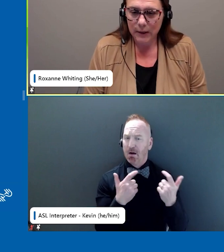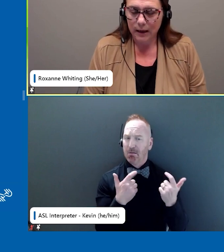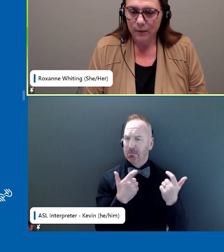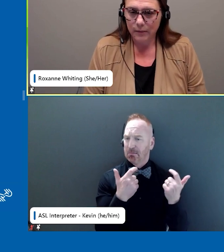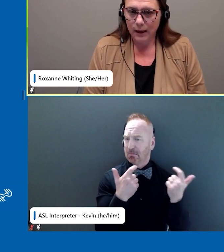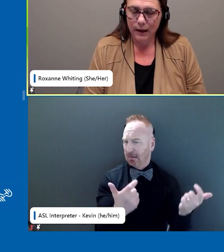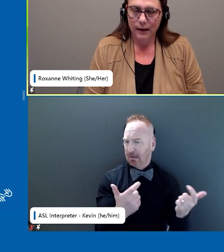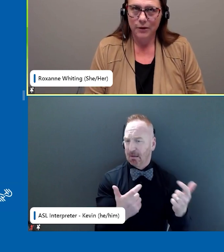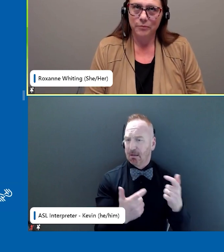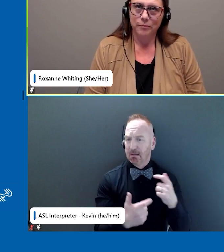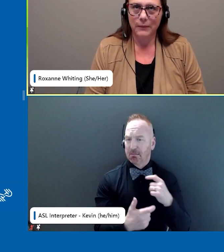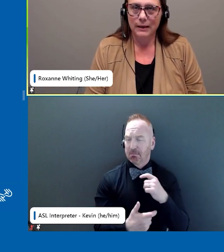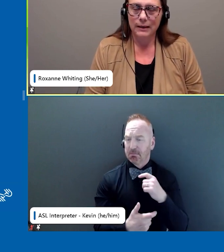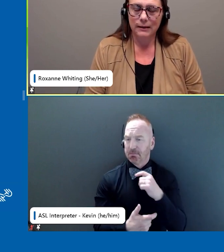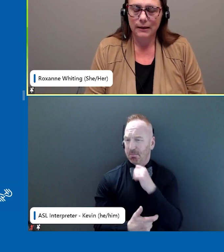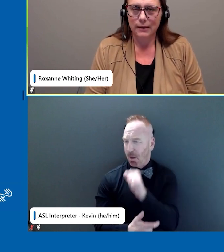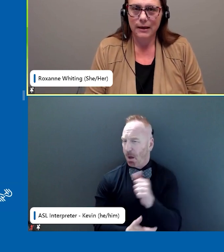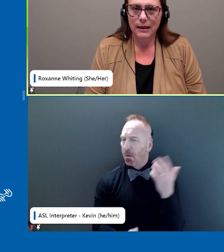this has become,